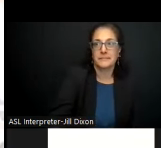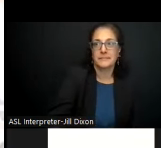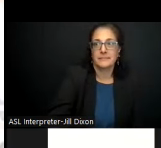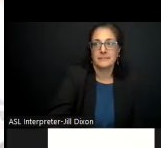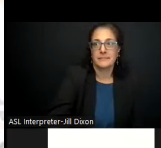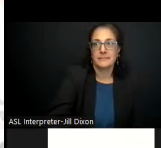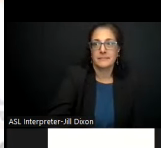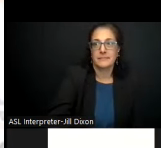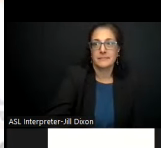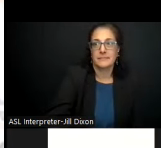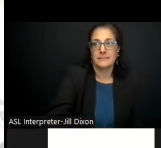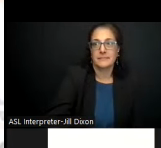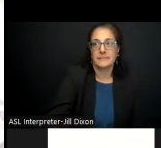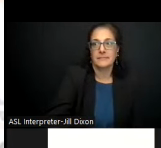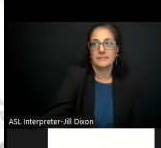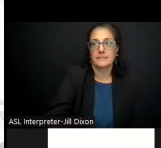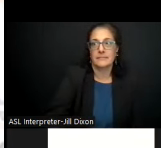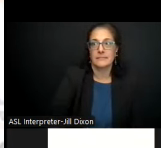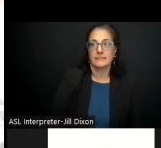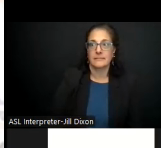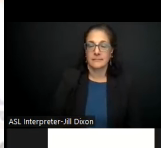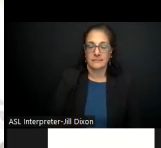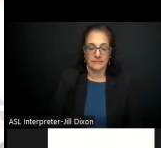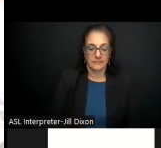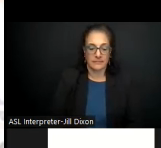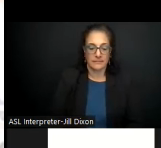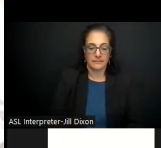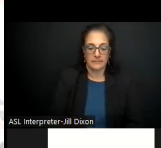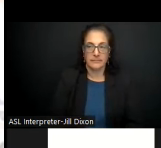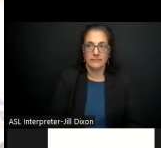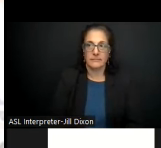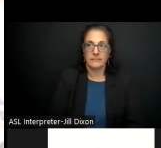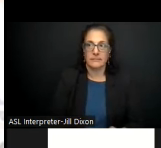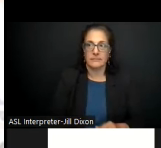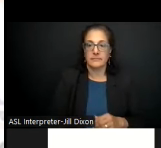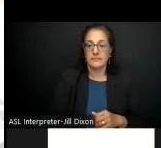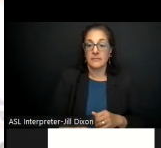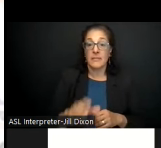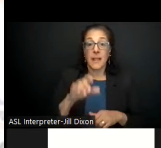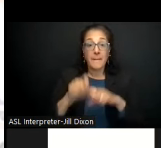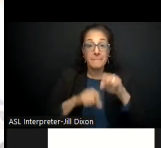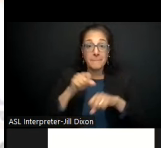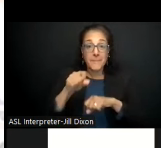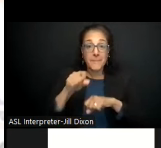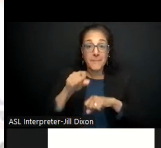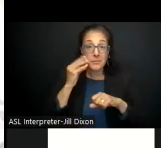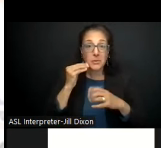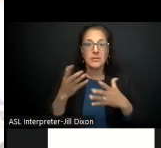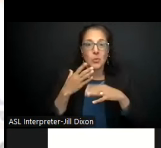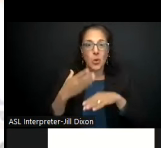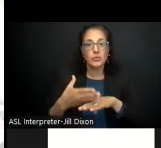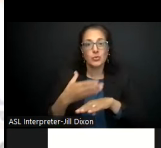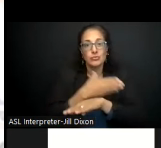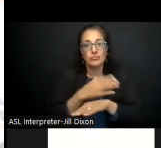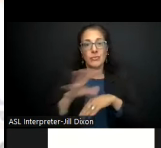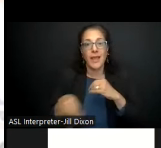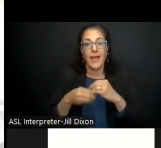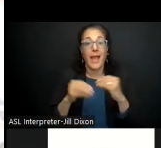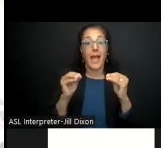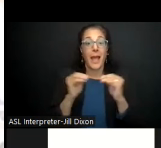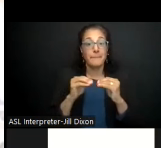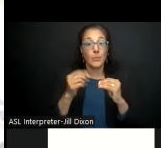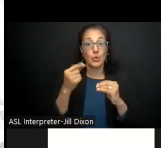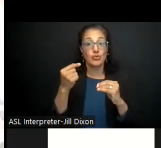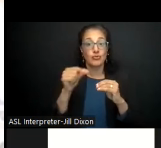looking to enhance the pedestrian bicycle experience and add more green space within